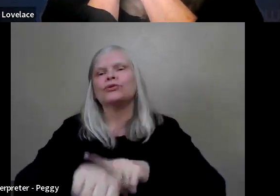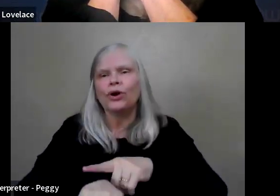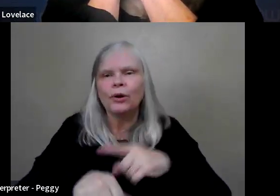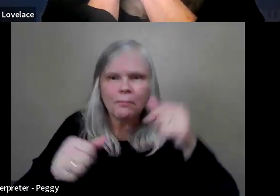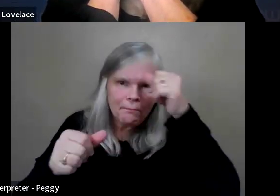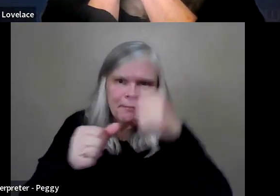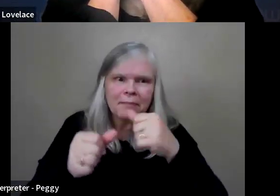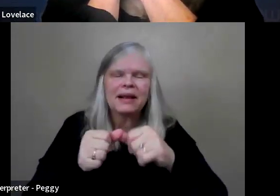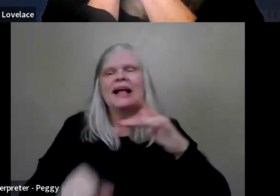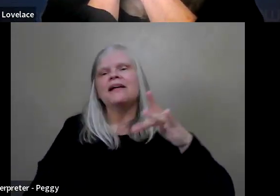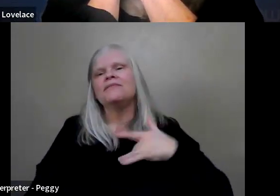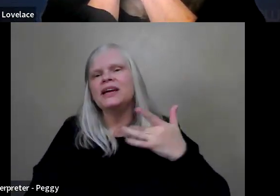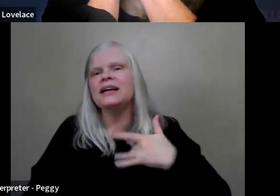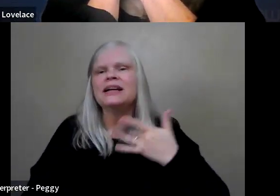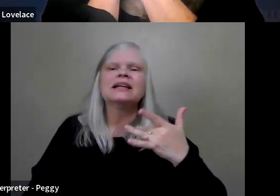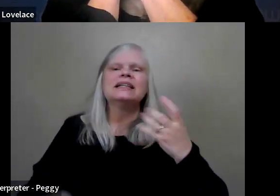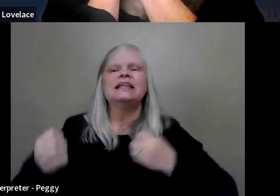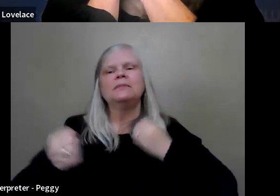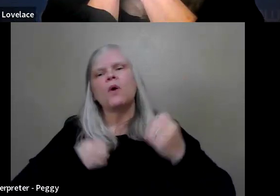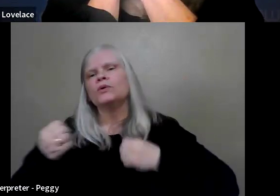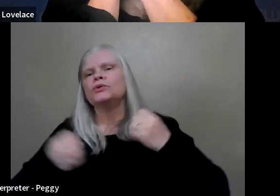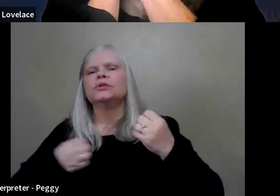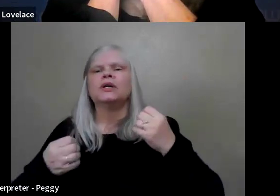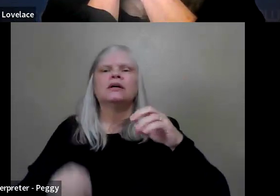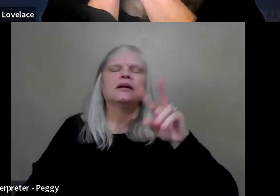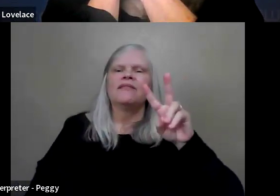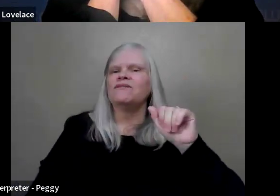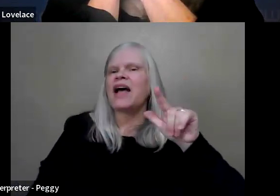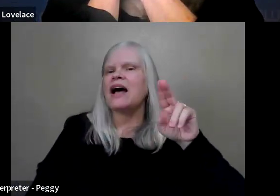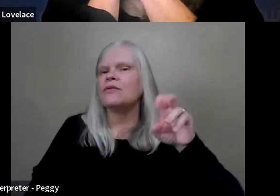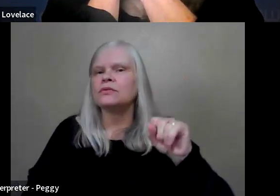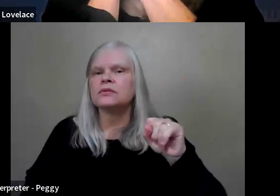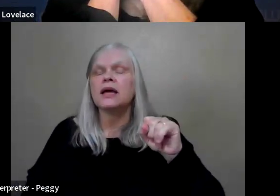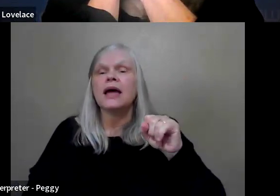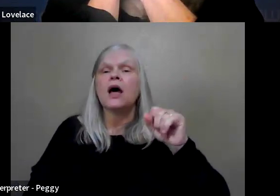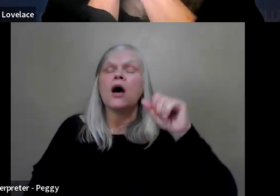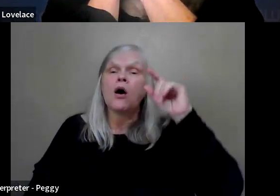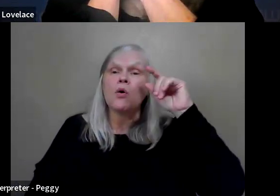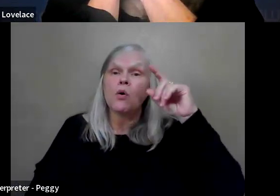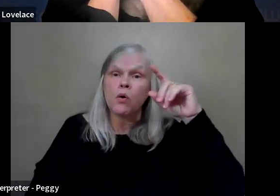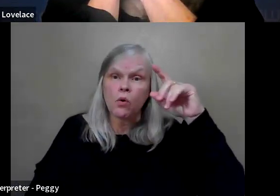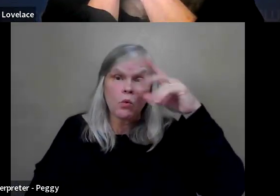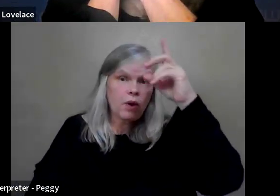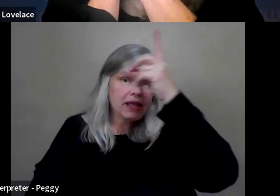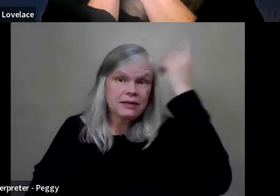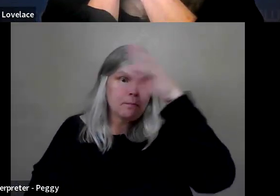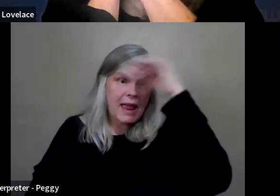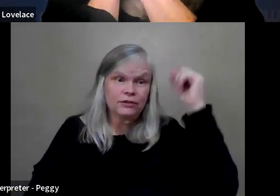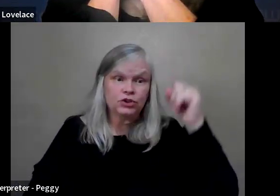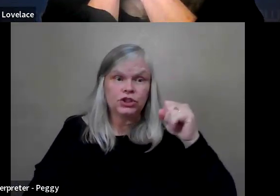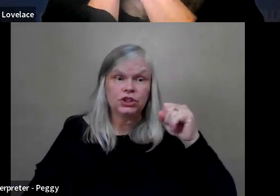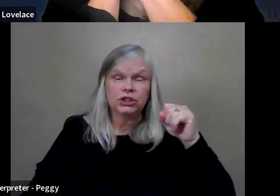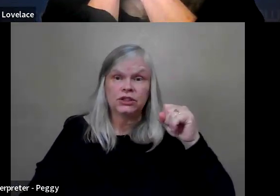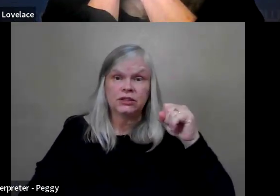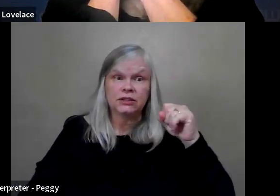memories, feelings, emotions, values. And as dementia comes and rocks that shelf, the